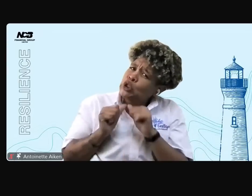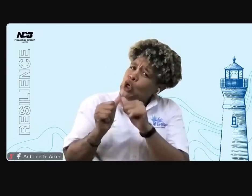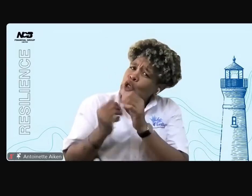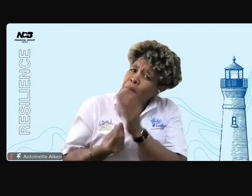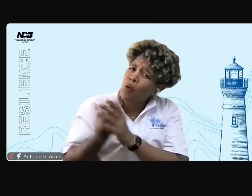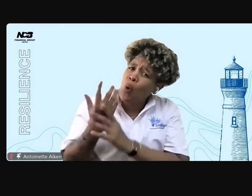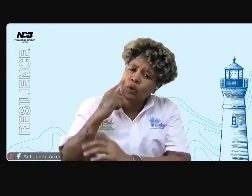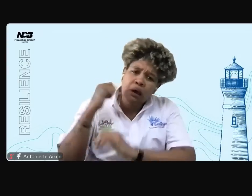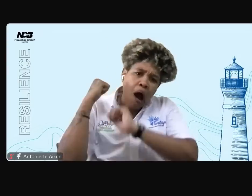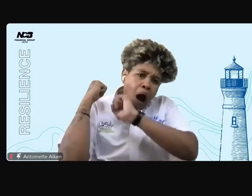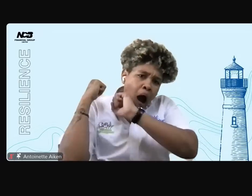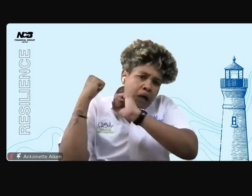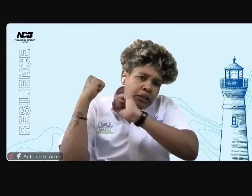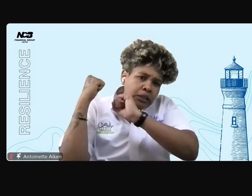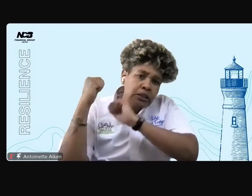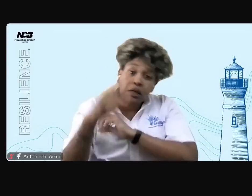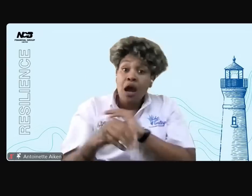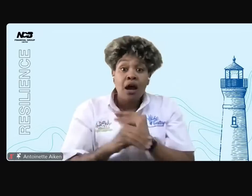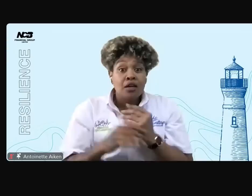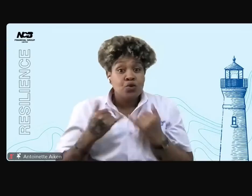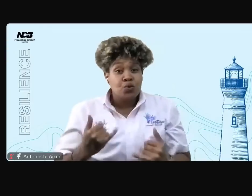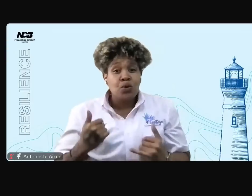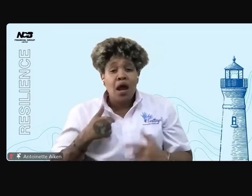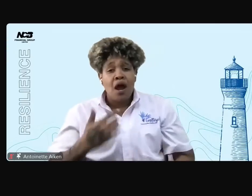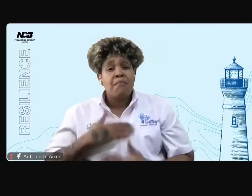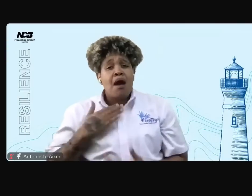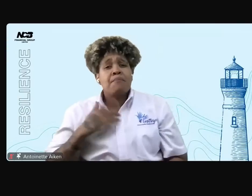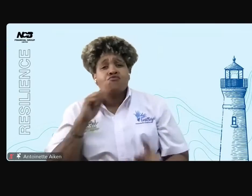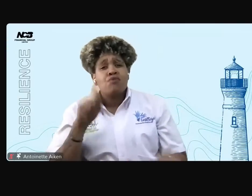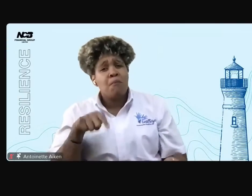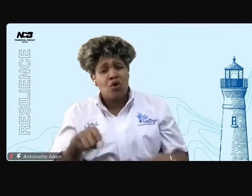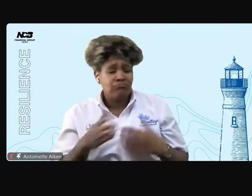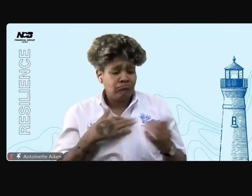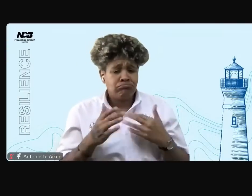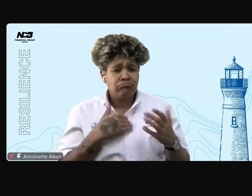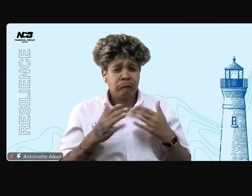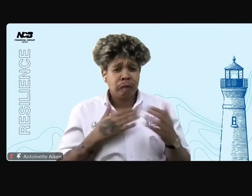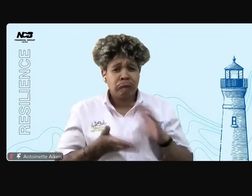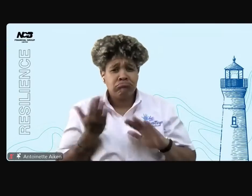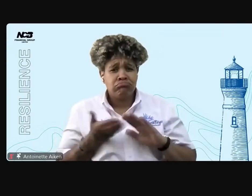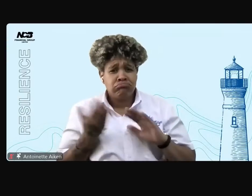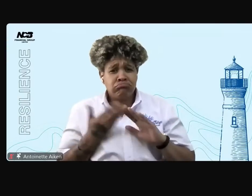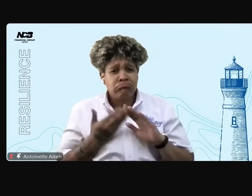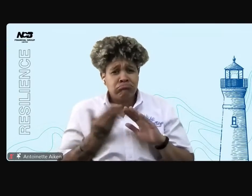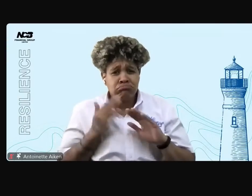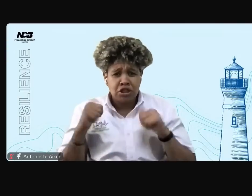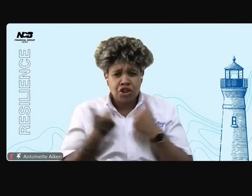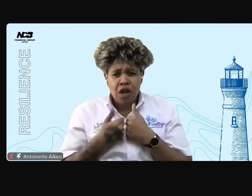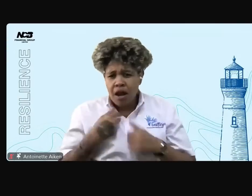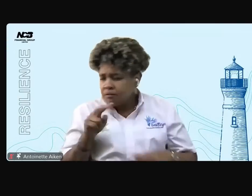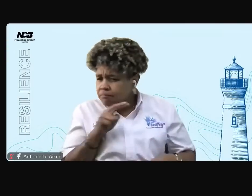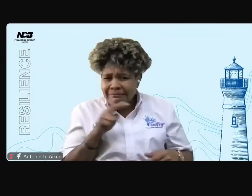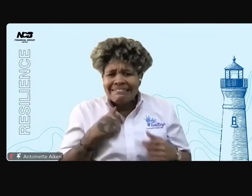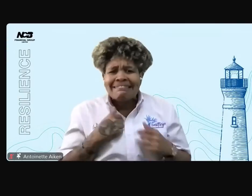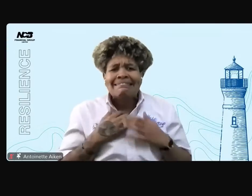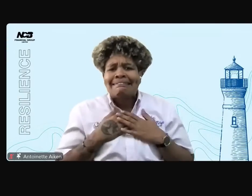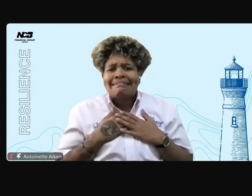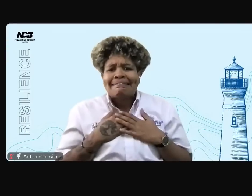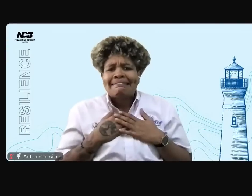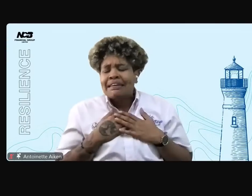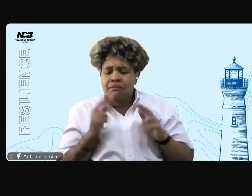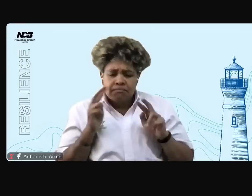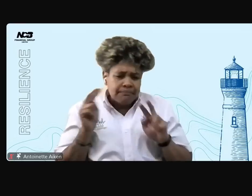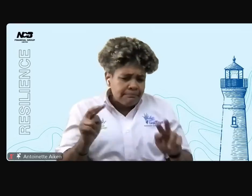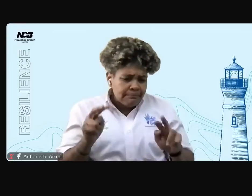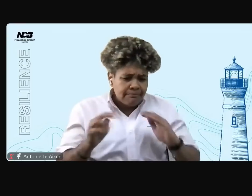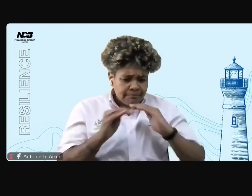easy. Today, I am pleased to report that despite ongoing challenges, our effort to reinforce stability,